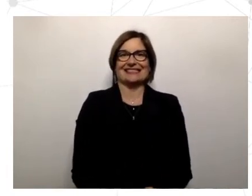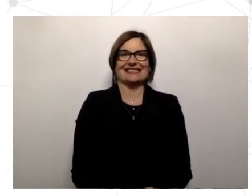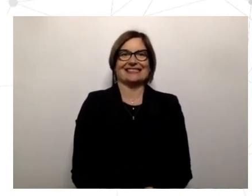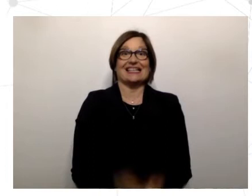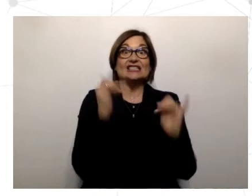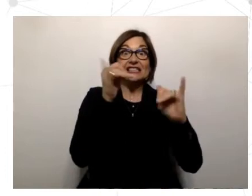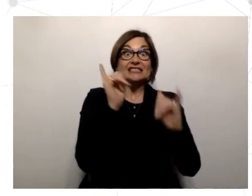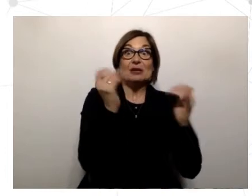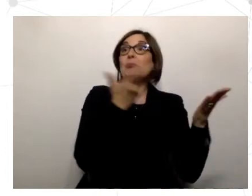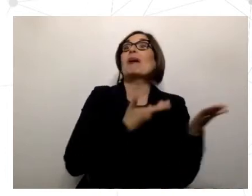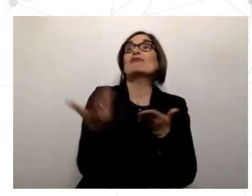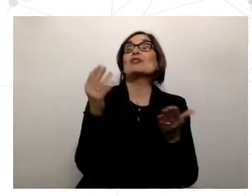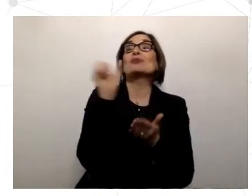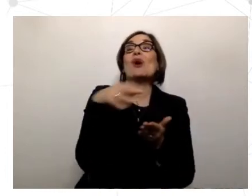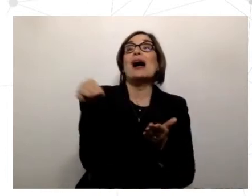Benvenuto Amos.